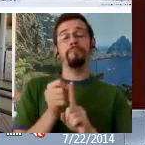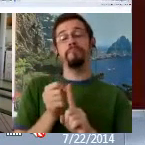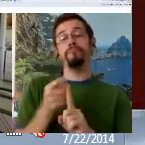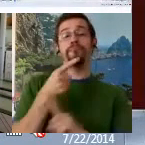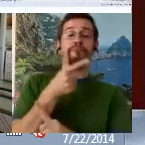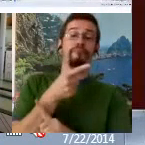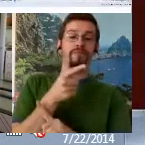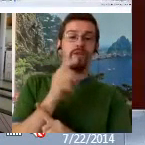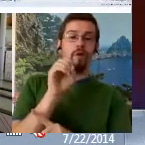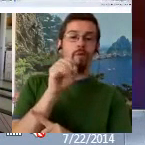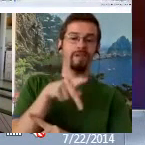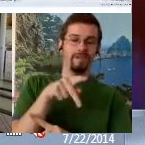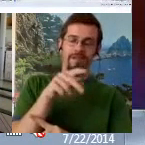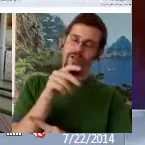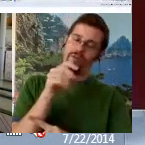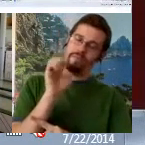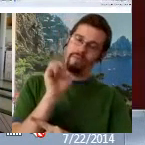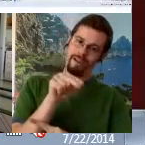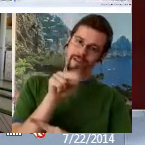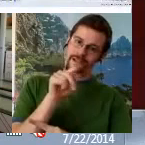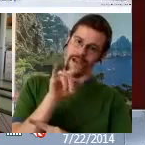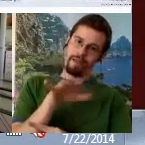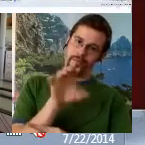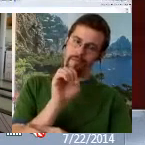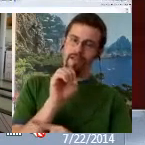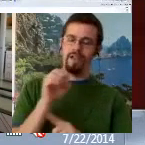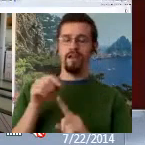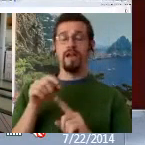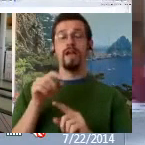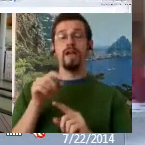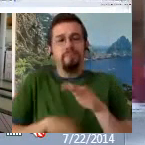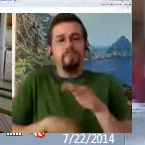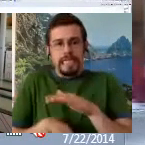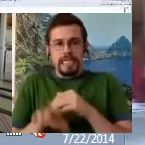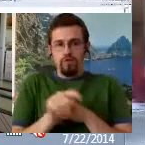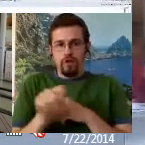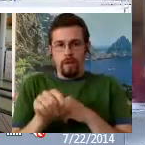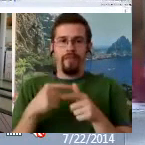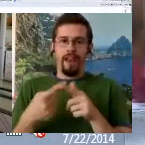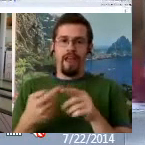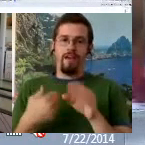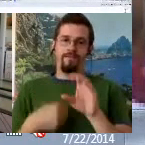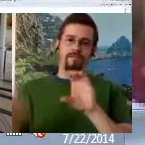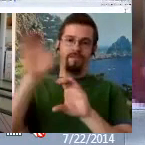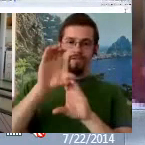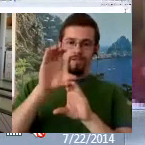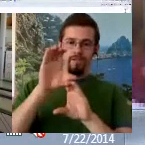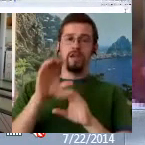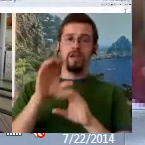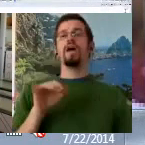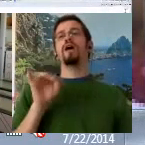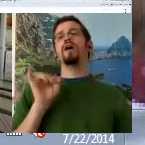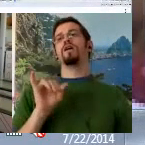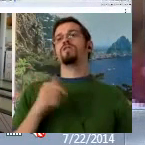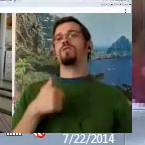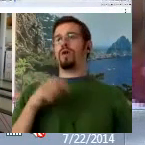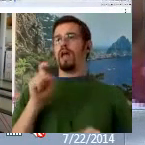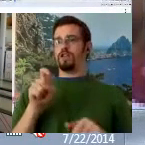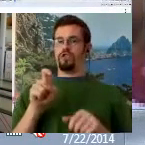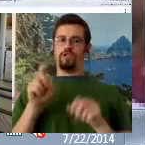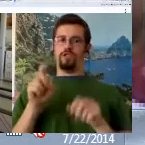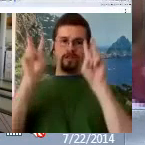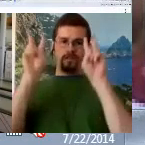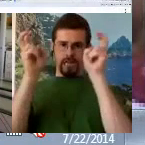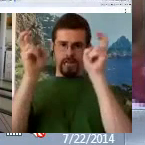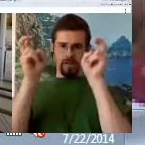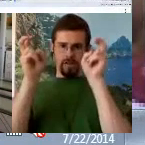top of it, and it adds some extra things to it. Okay, so that means that when I was the one who sort of typed up your title. It was I who used